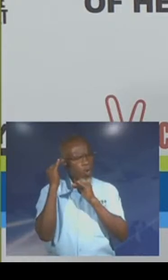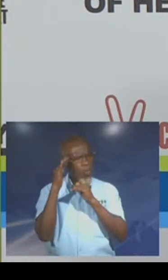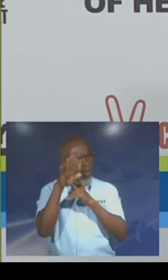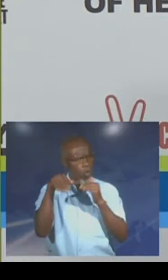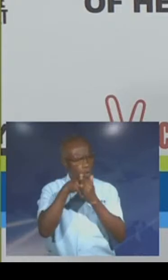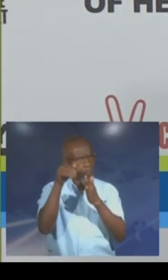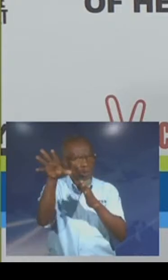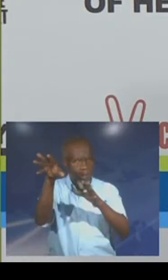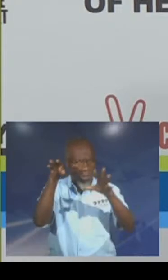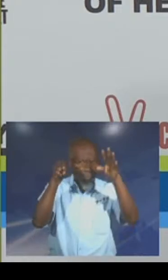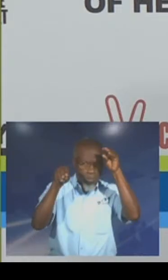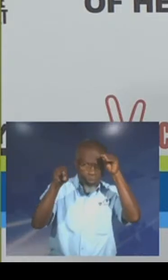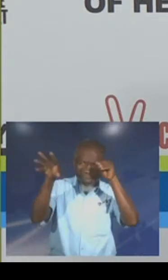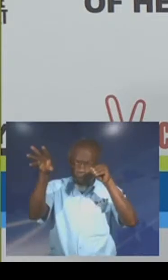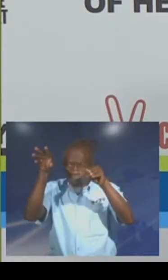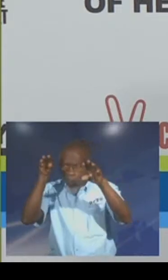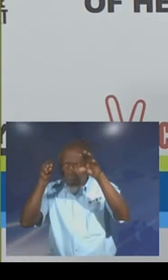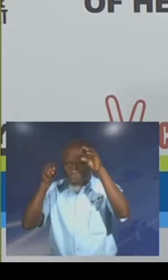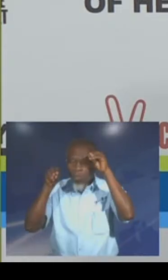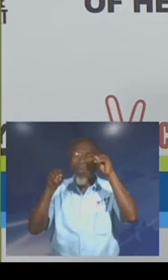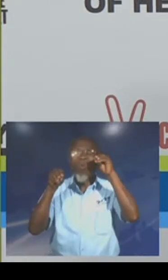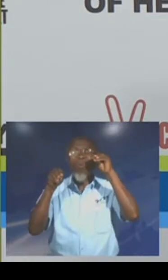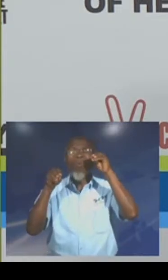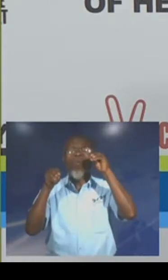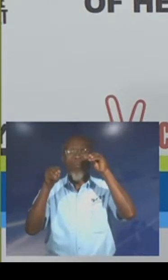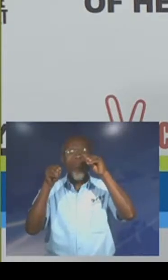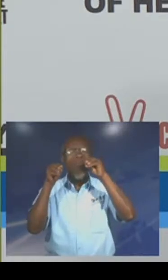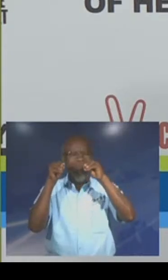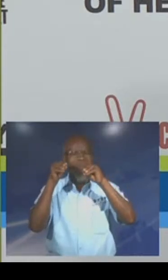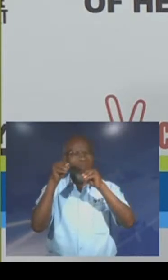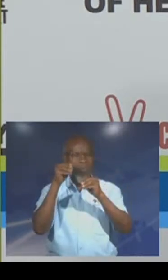will not be lost overnight.